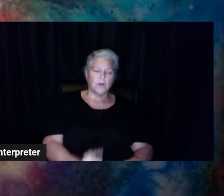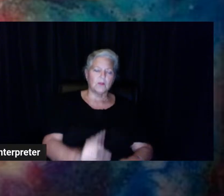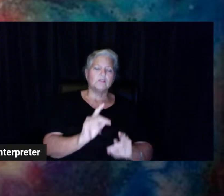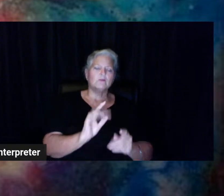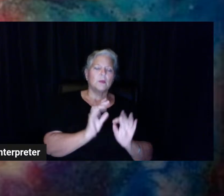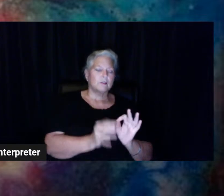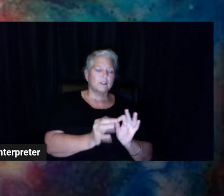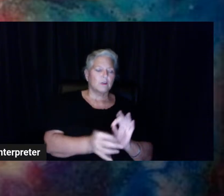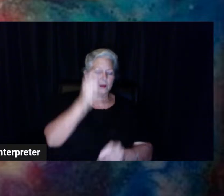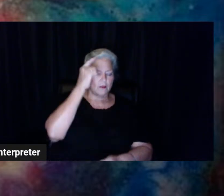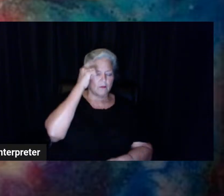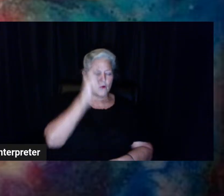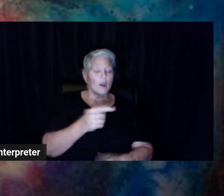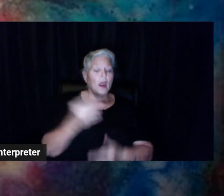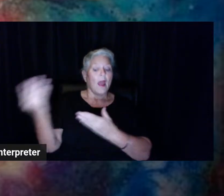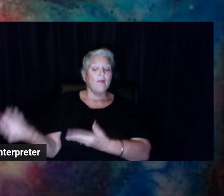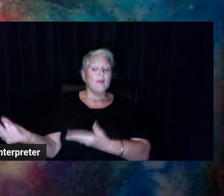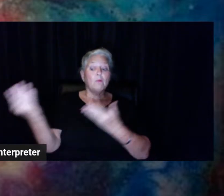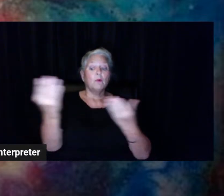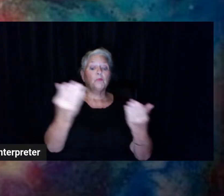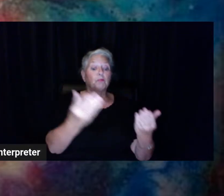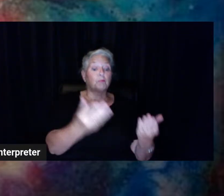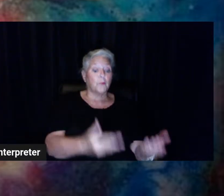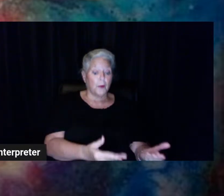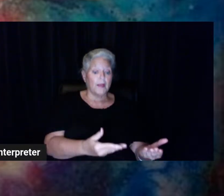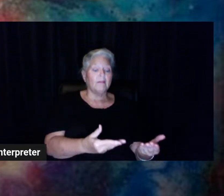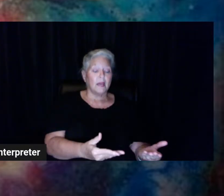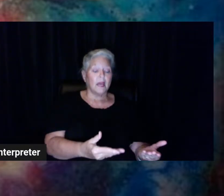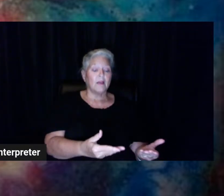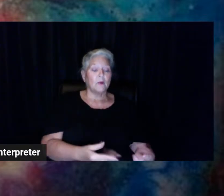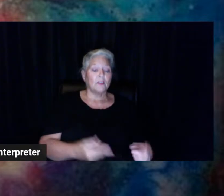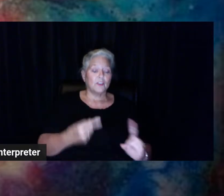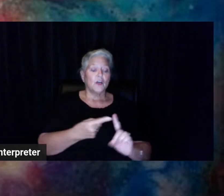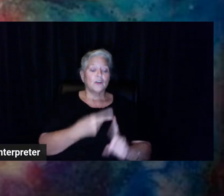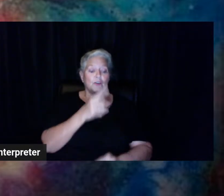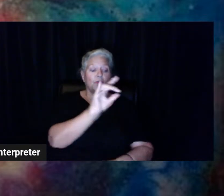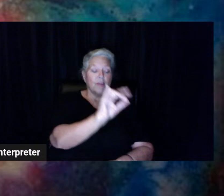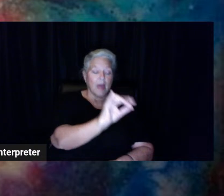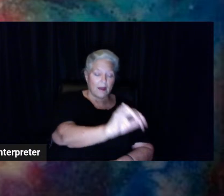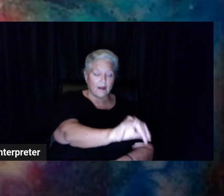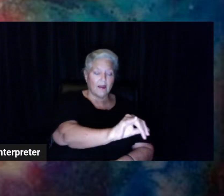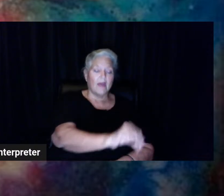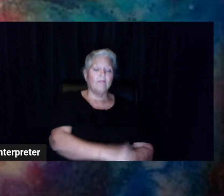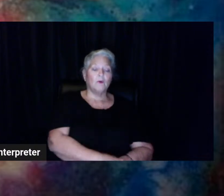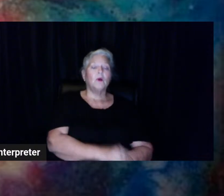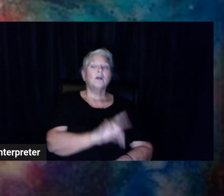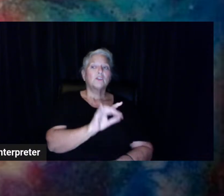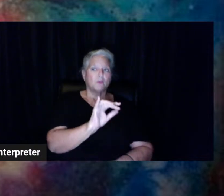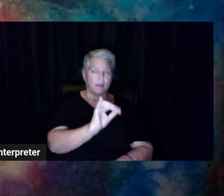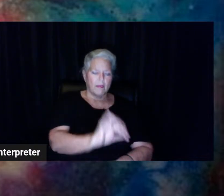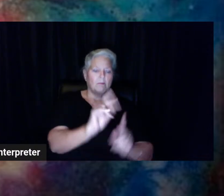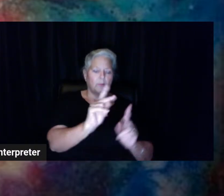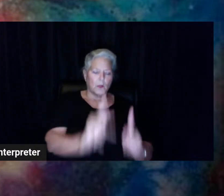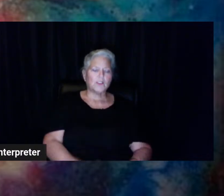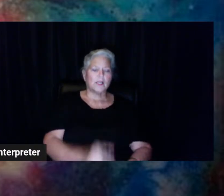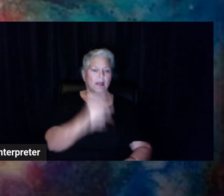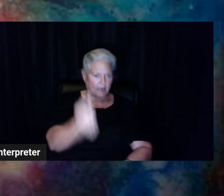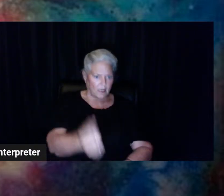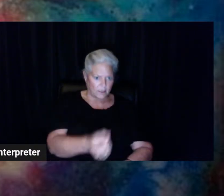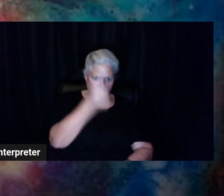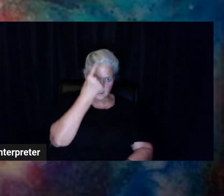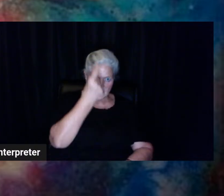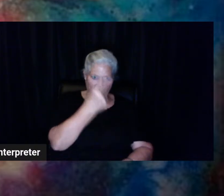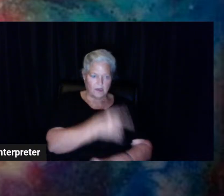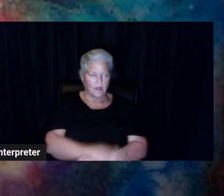of the person we are interpreting for, and they will bring the language to that level so that that person